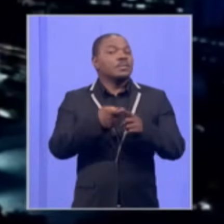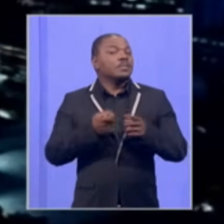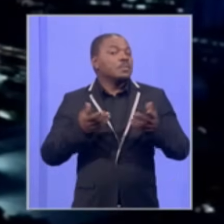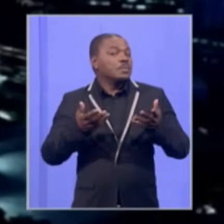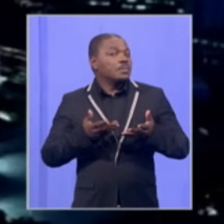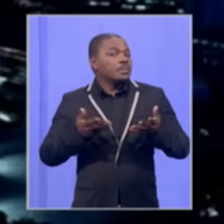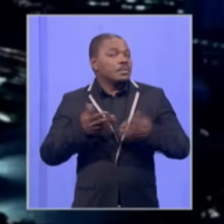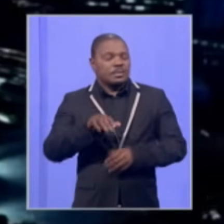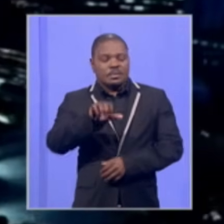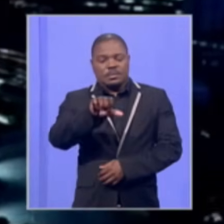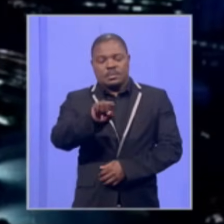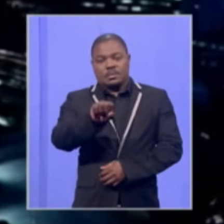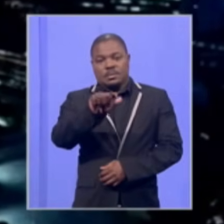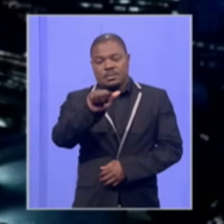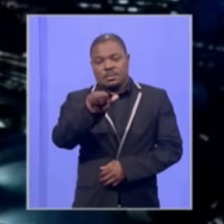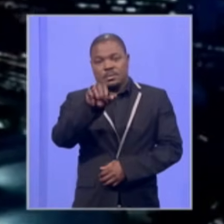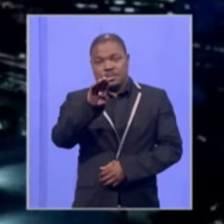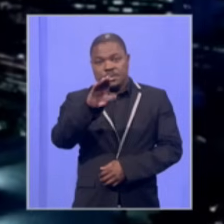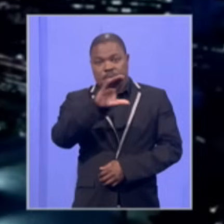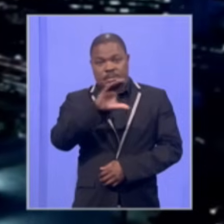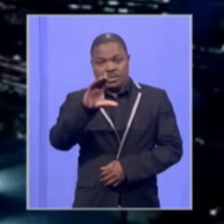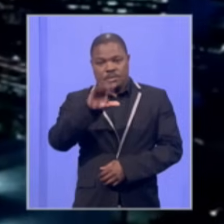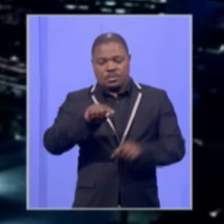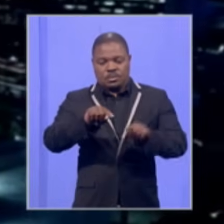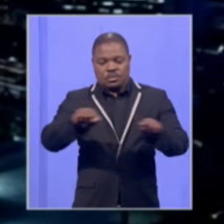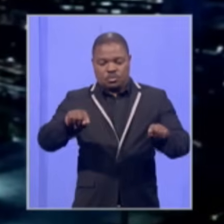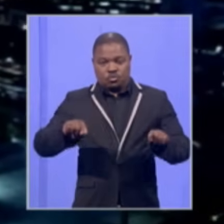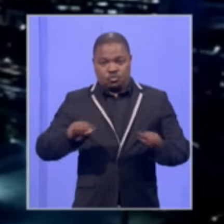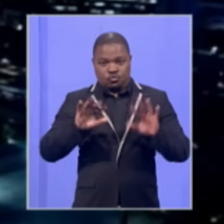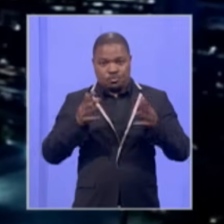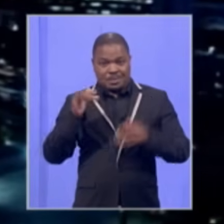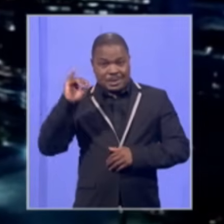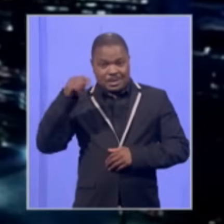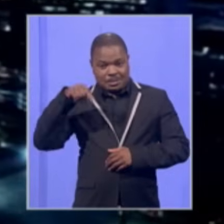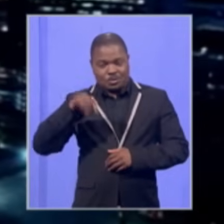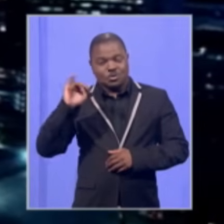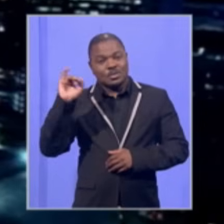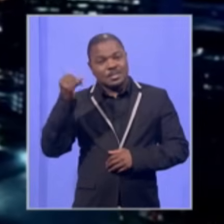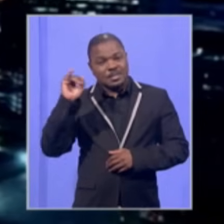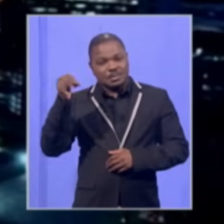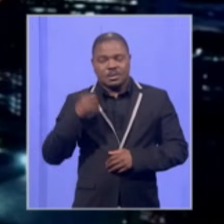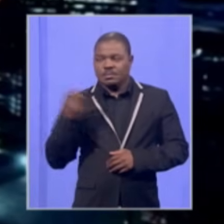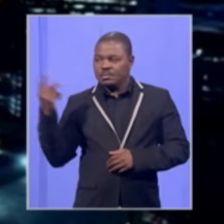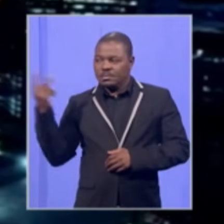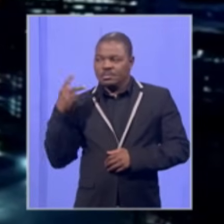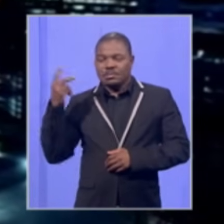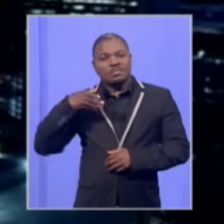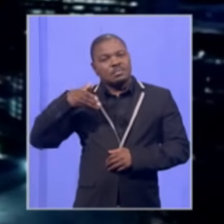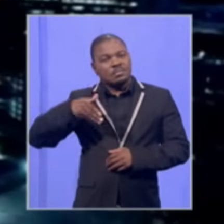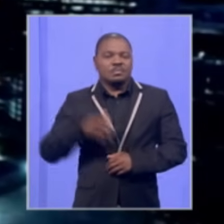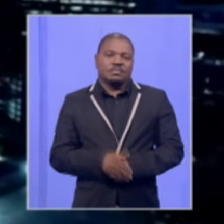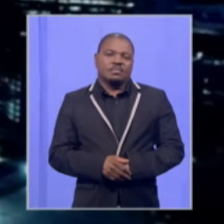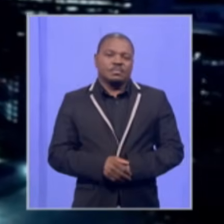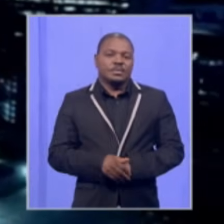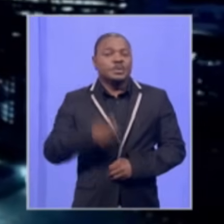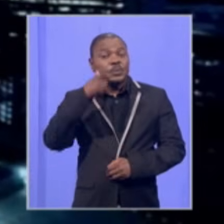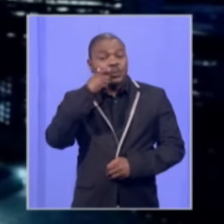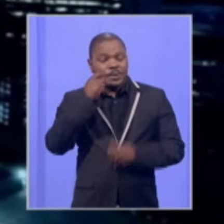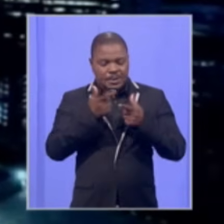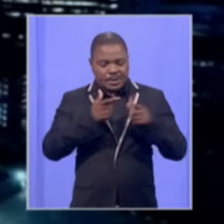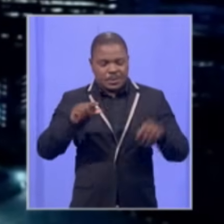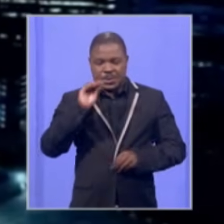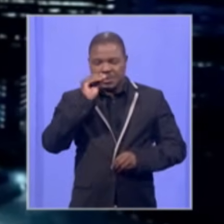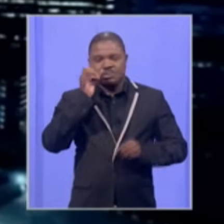Tlhamalalo go tswa mo SABC Studio 10 Auckland Park, Johannesburg. Re go tlisetsa kgaso ya dikgang tsa